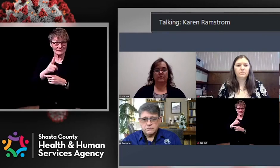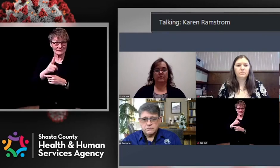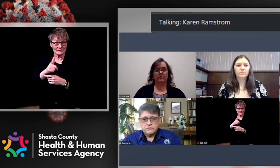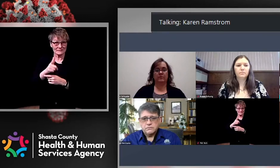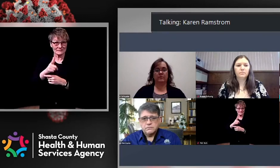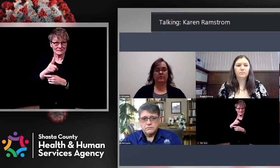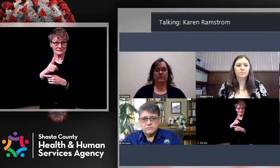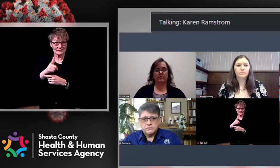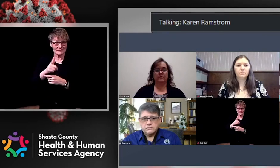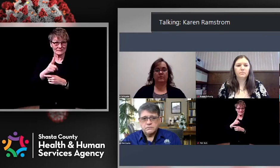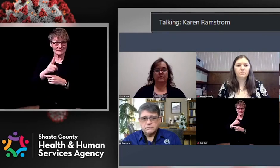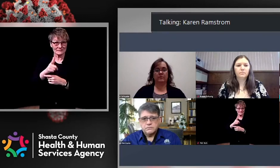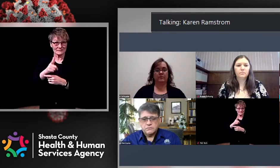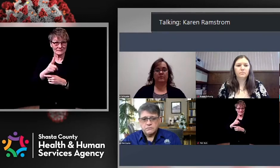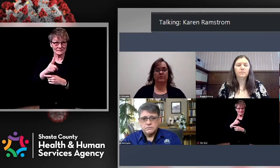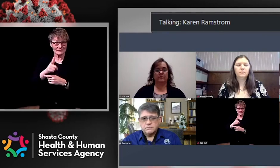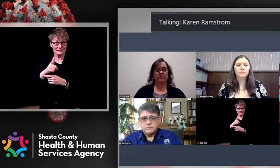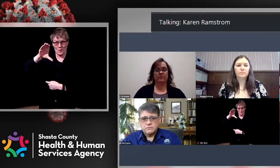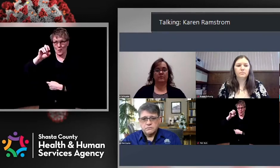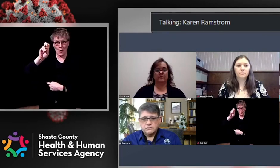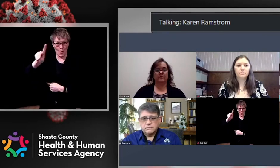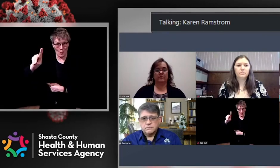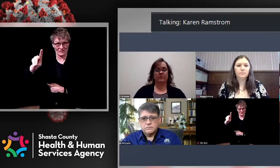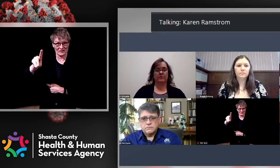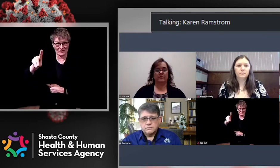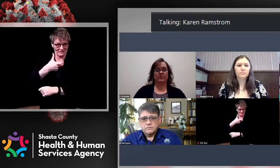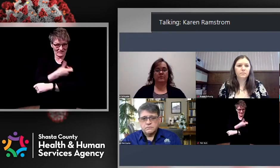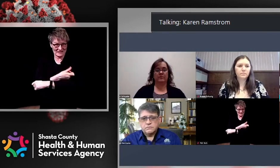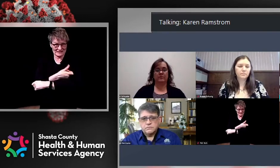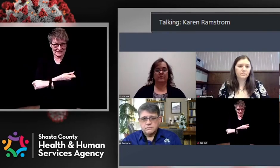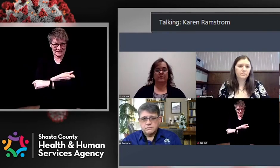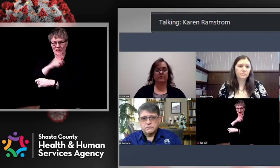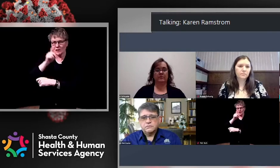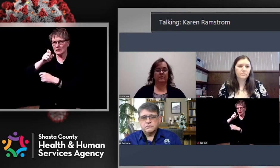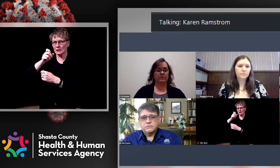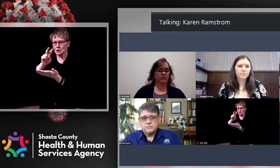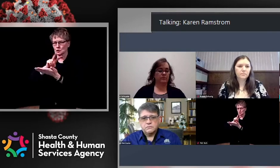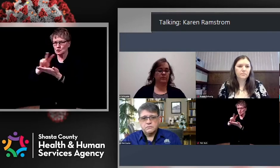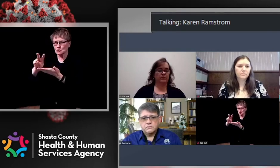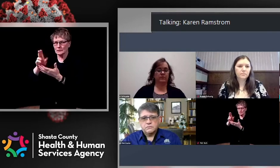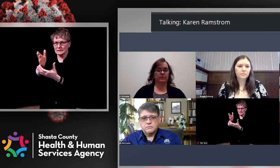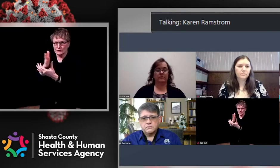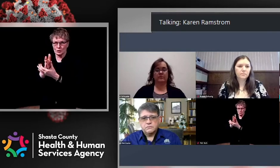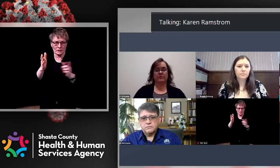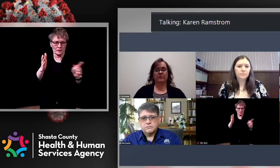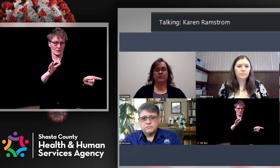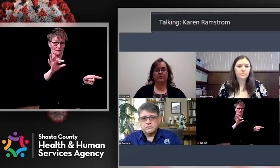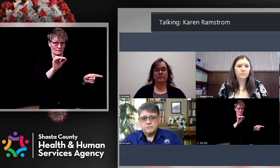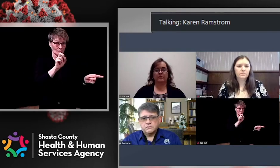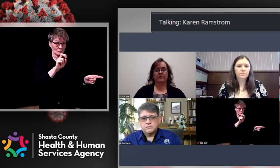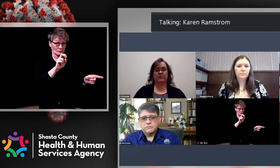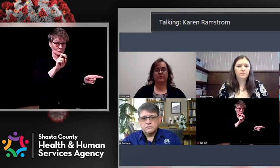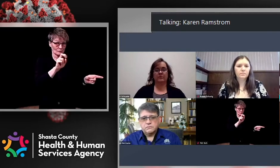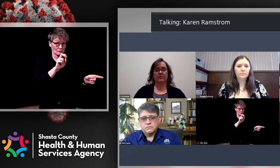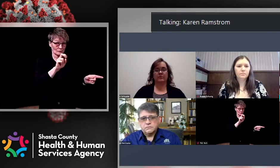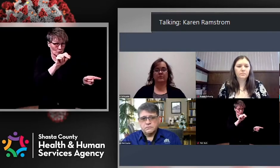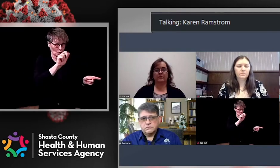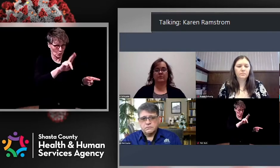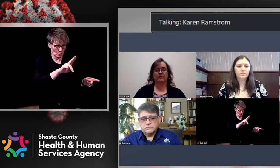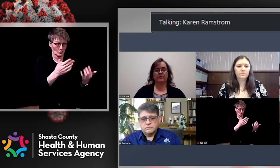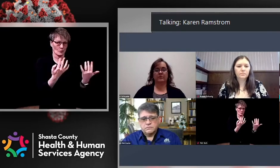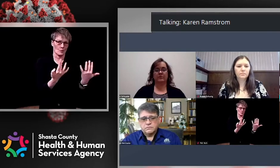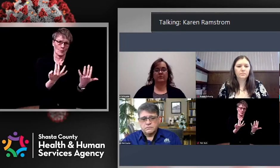vaccines. That's what's recommended currently by the FDA and these by Pfizer and Moderna. So